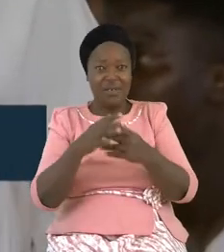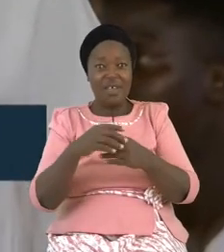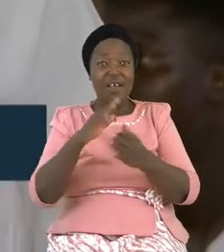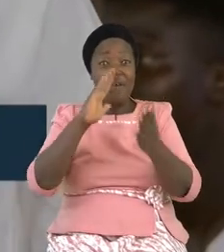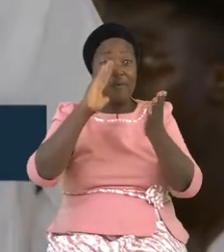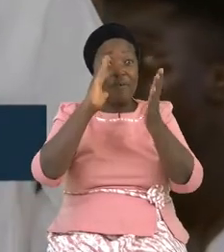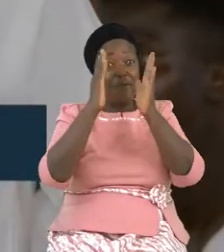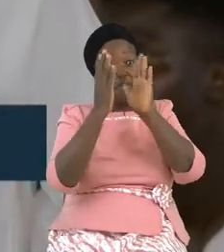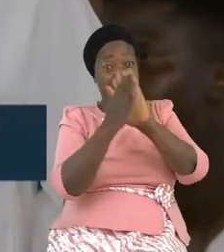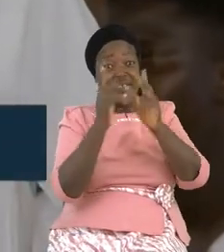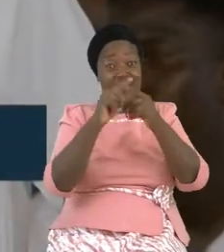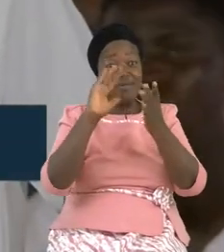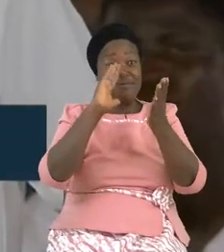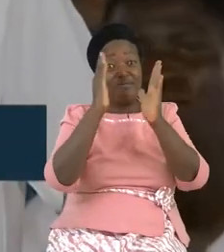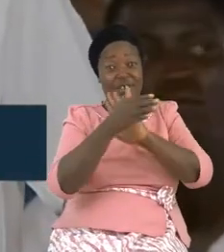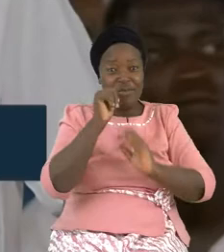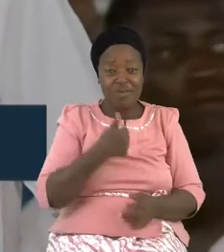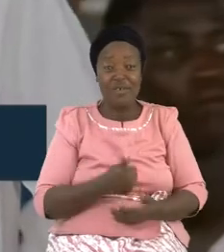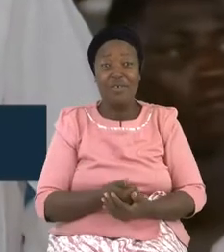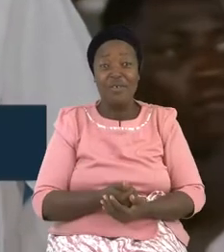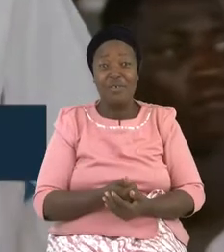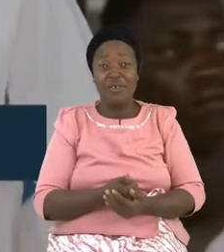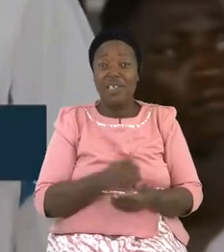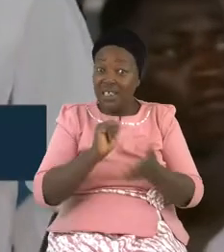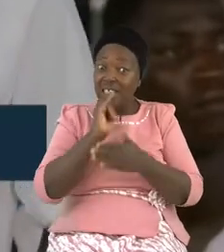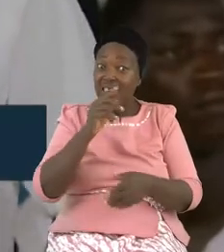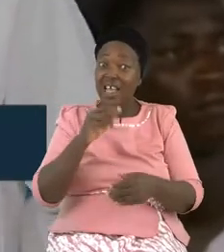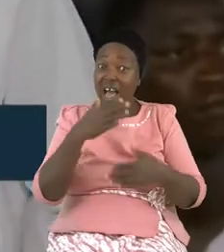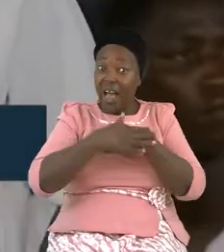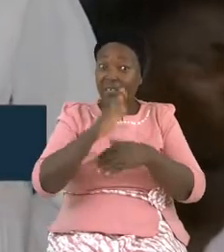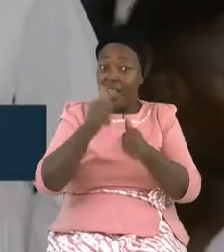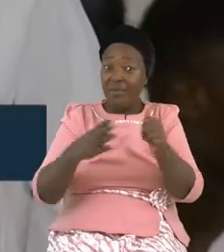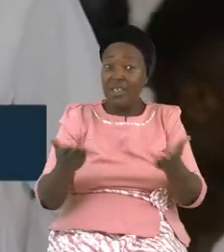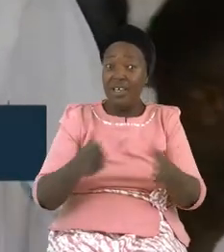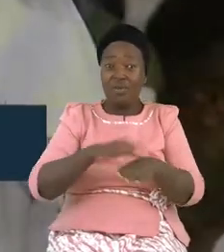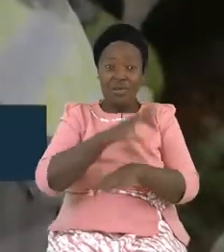Counselors, let's go around to people at the back,